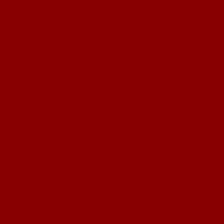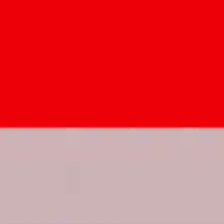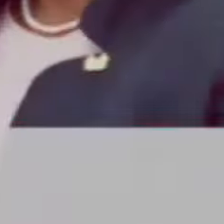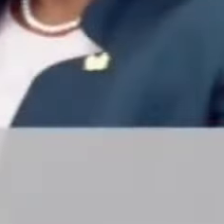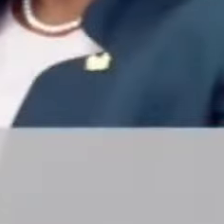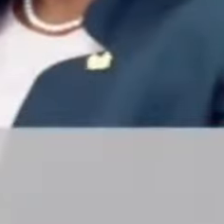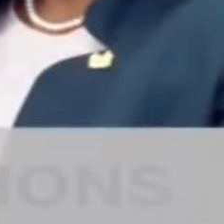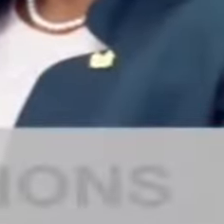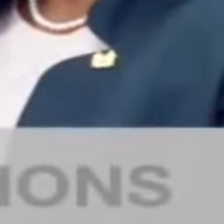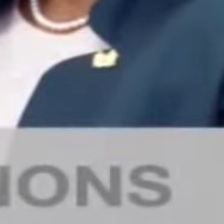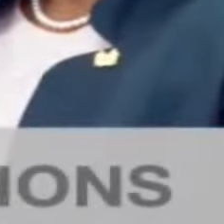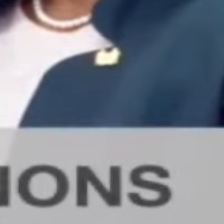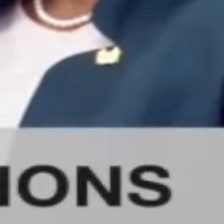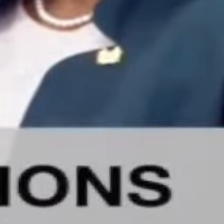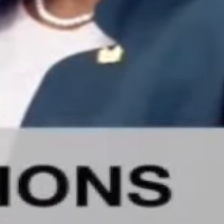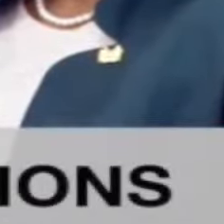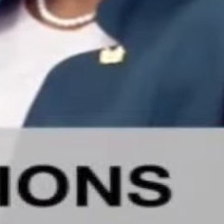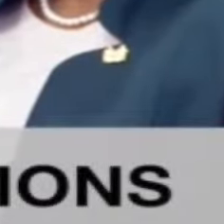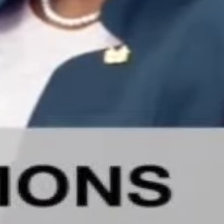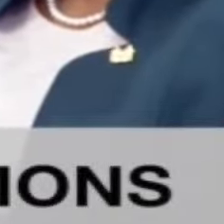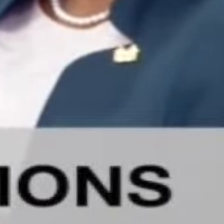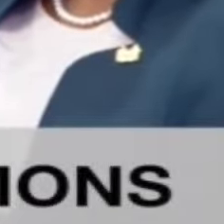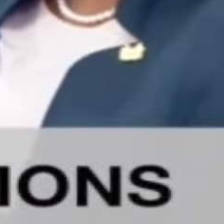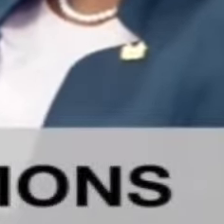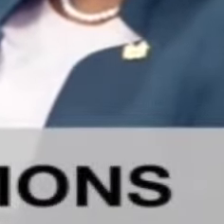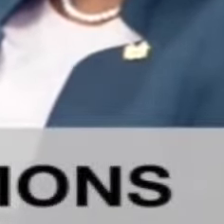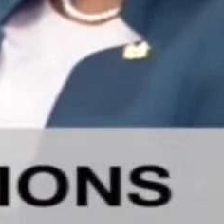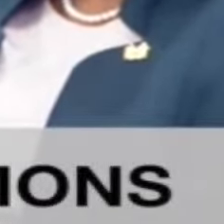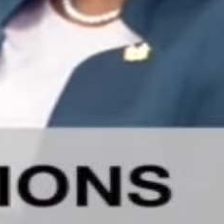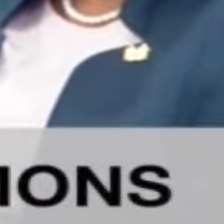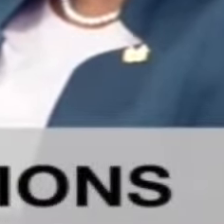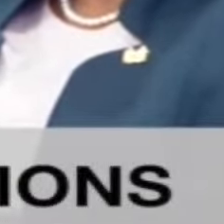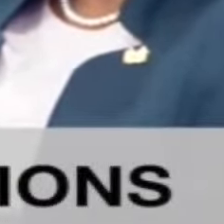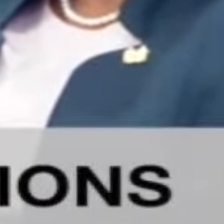Trade CS meets exhibition agents ahead of President William Ruto's